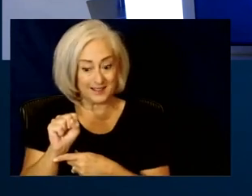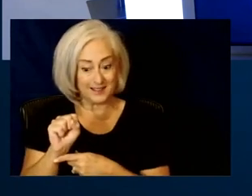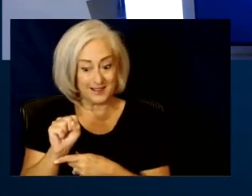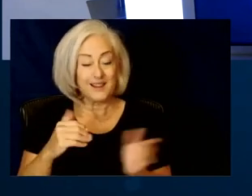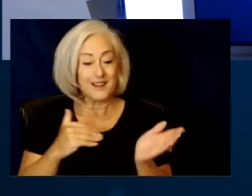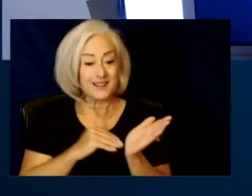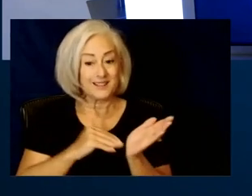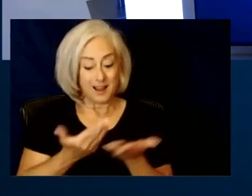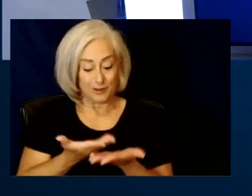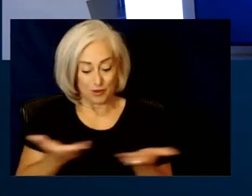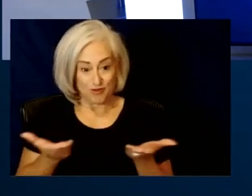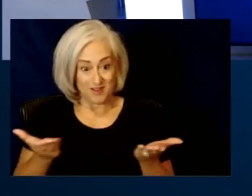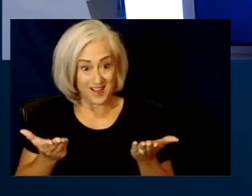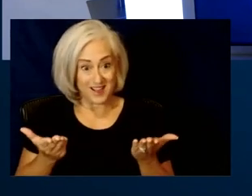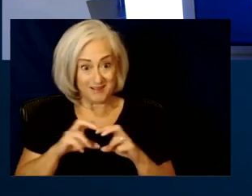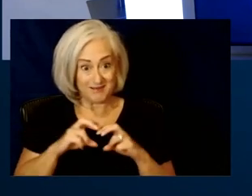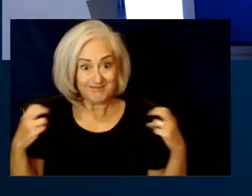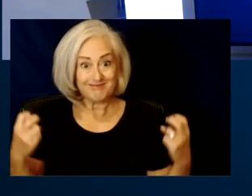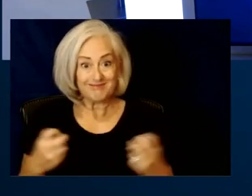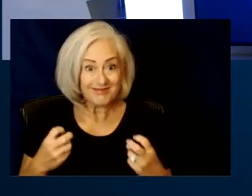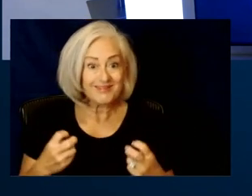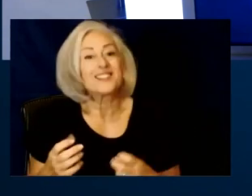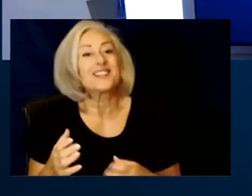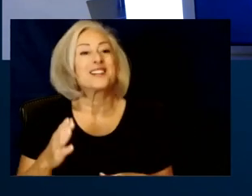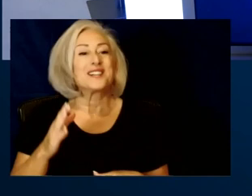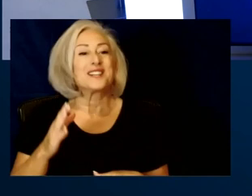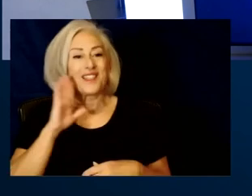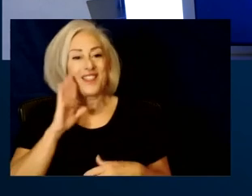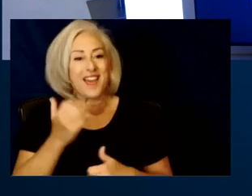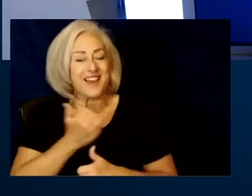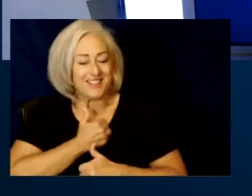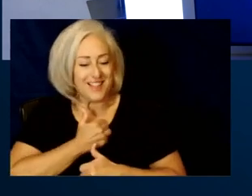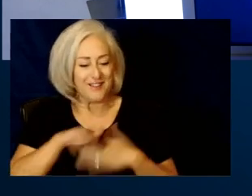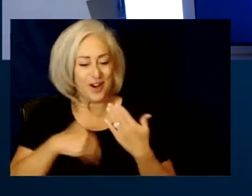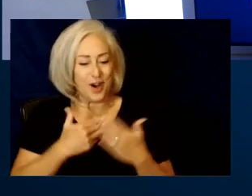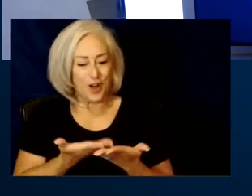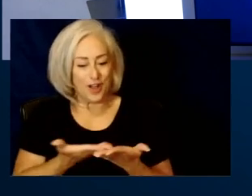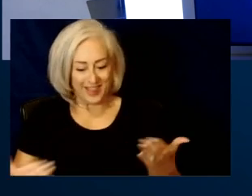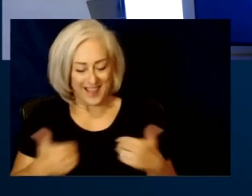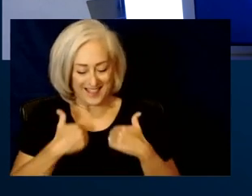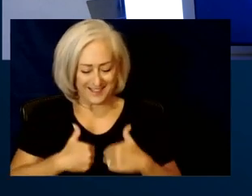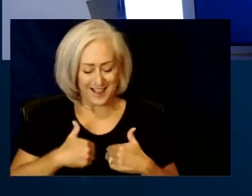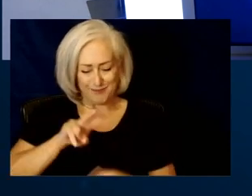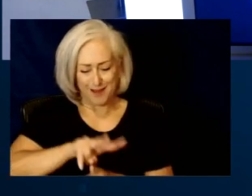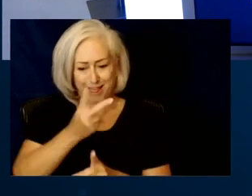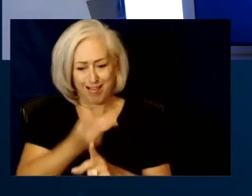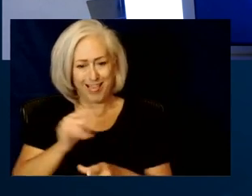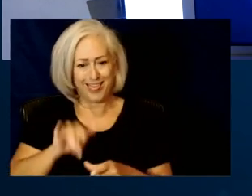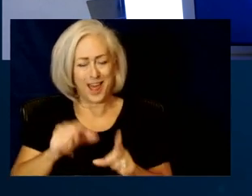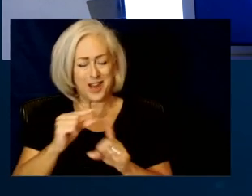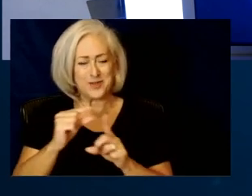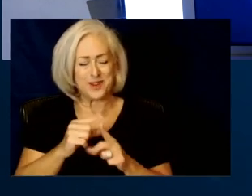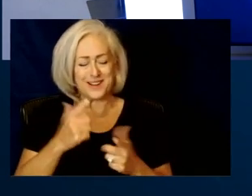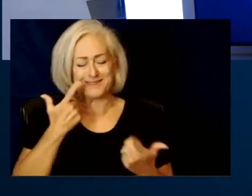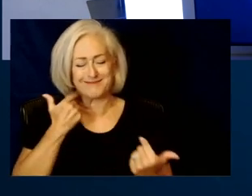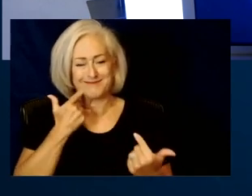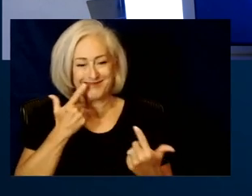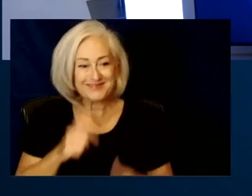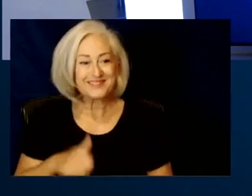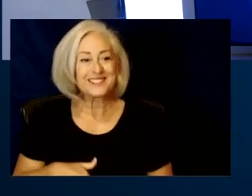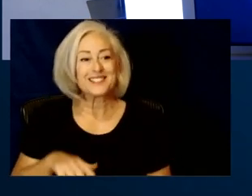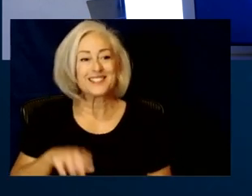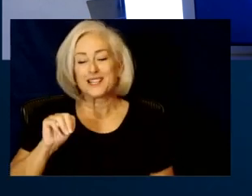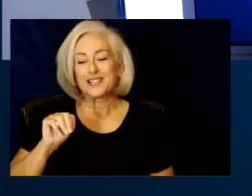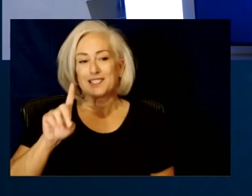They love all things lungs. I'm about to say they lung all things love, but I had that completely inverted. Pulmonologist Dr. Mario Castro, Vice Chair for Clinical